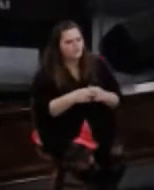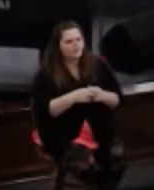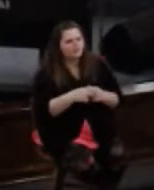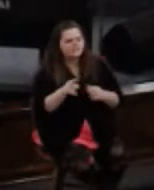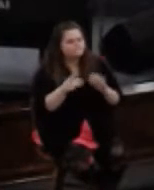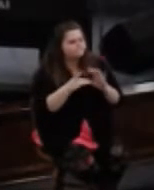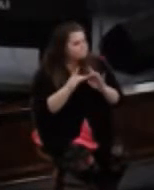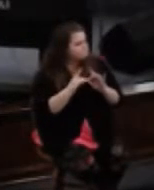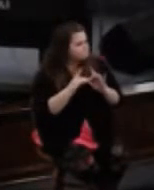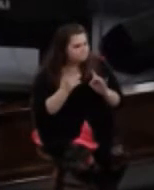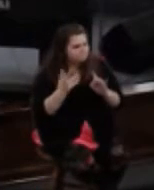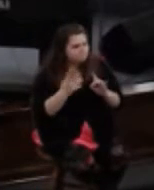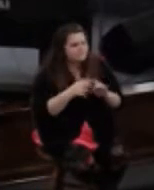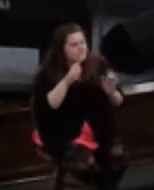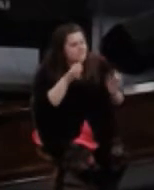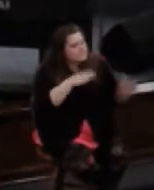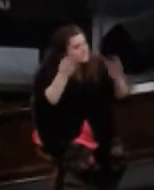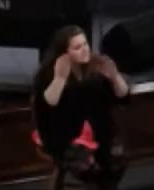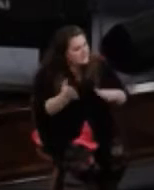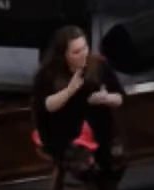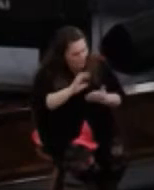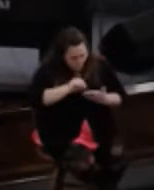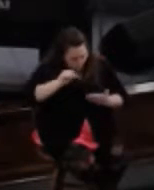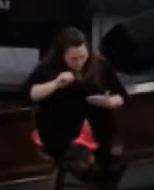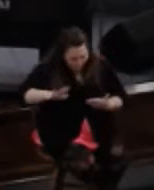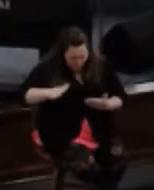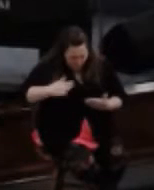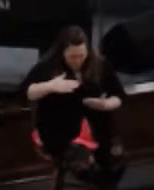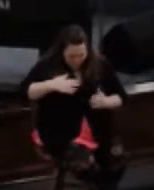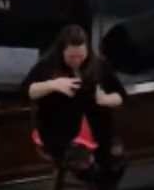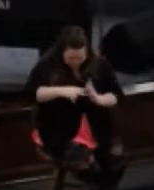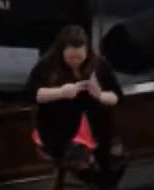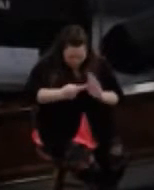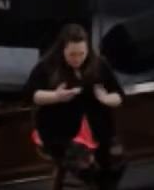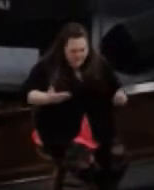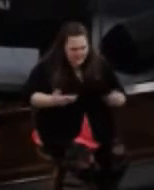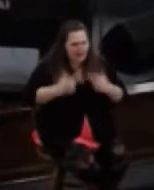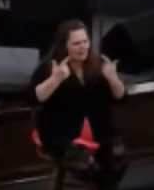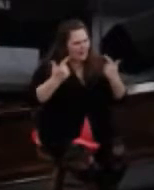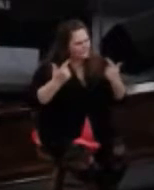said, death removes all meaning from life.